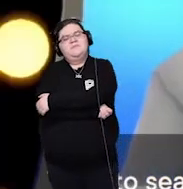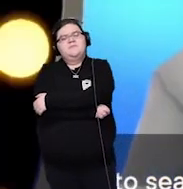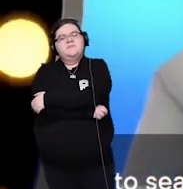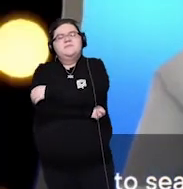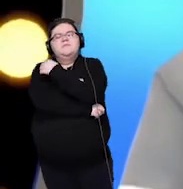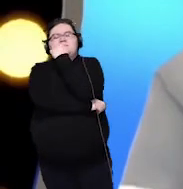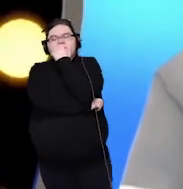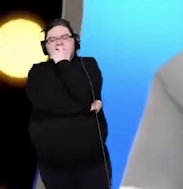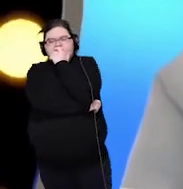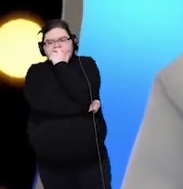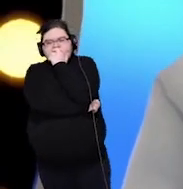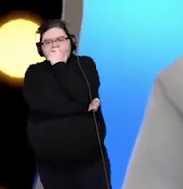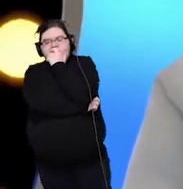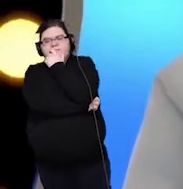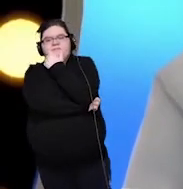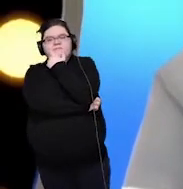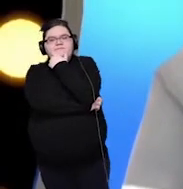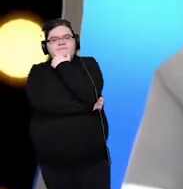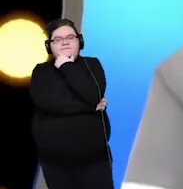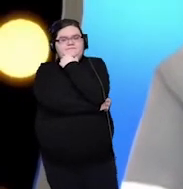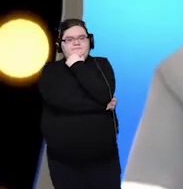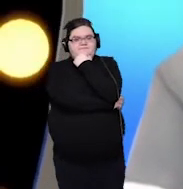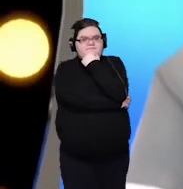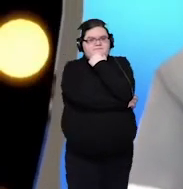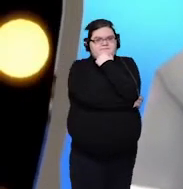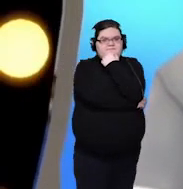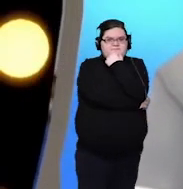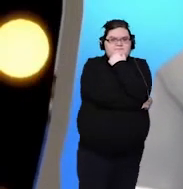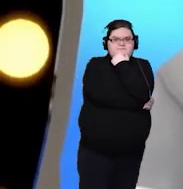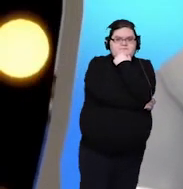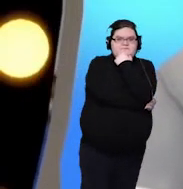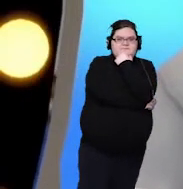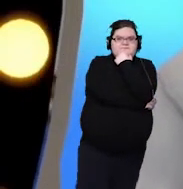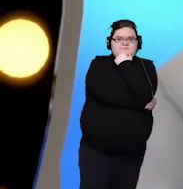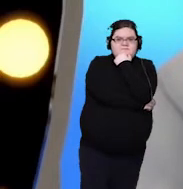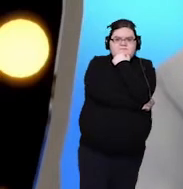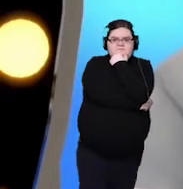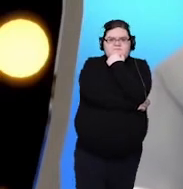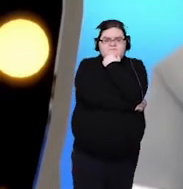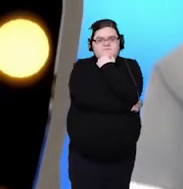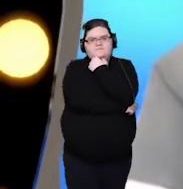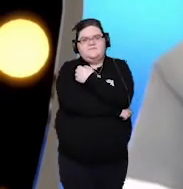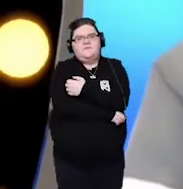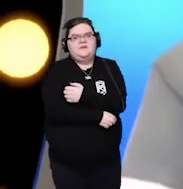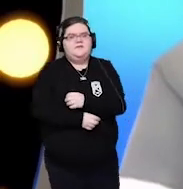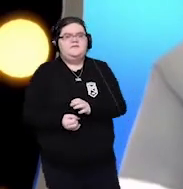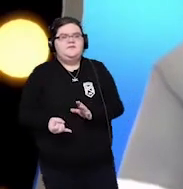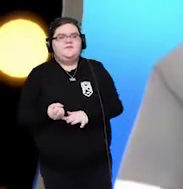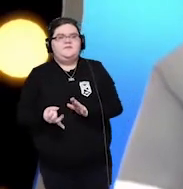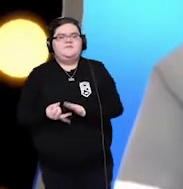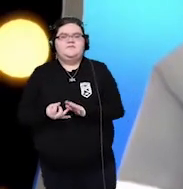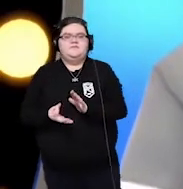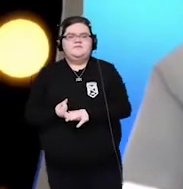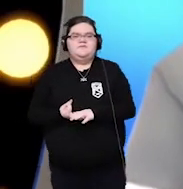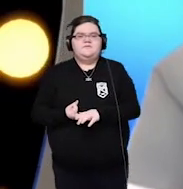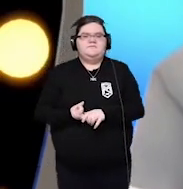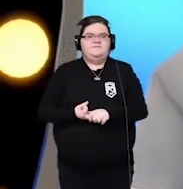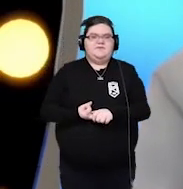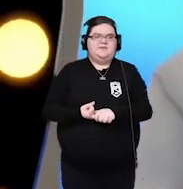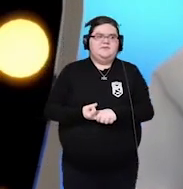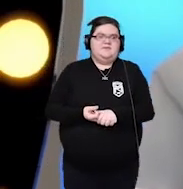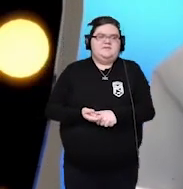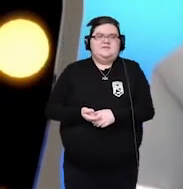point for this round. Oh no! Oh fuck! So if we get this right, oh, shit. So we've had. Have you noticed? Kitchen, bedroom,